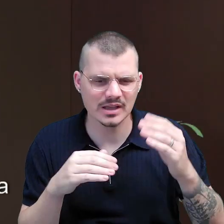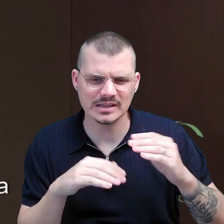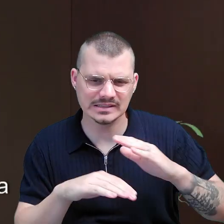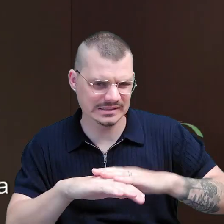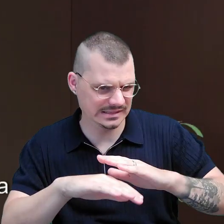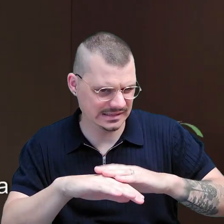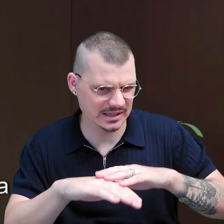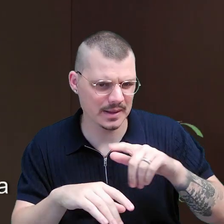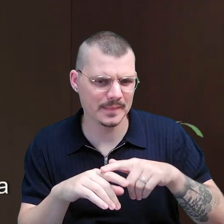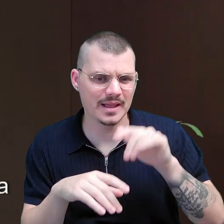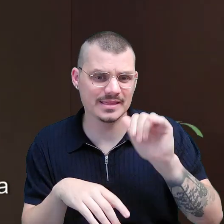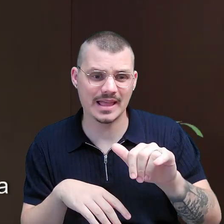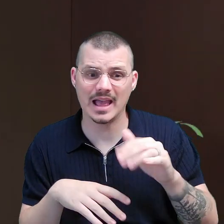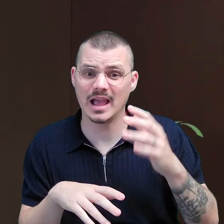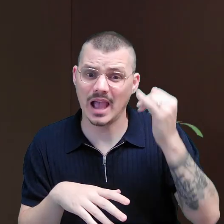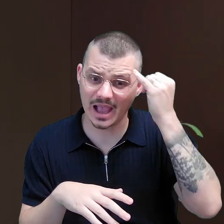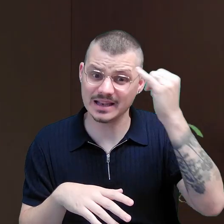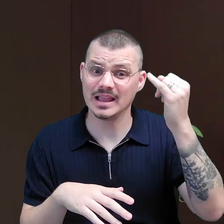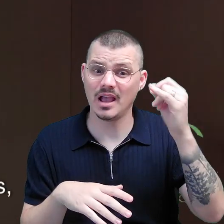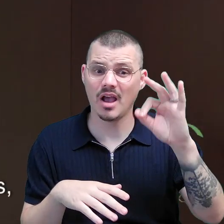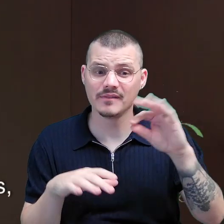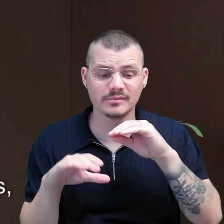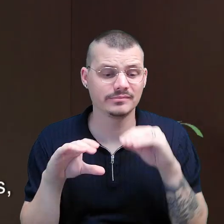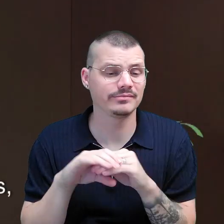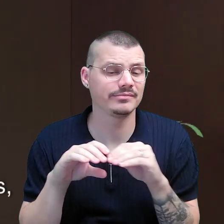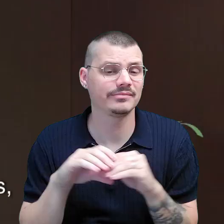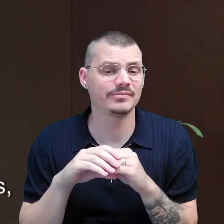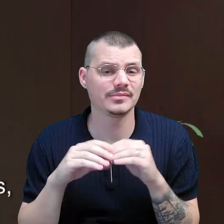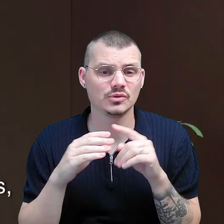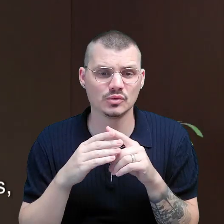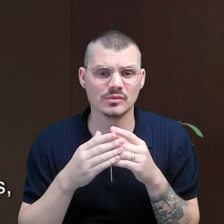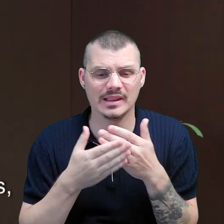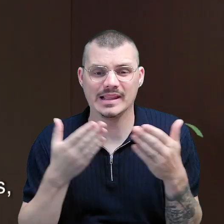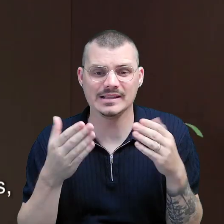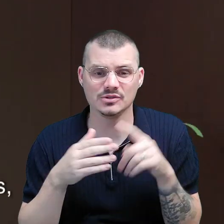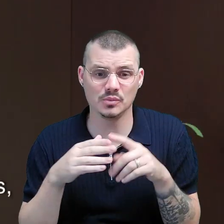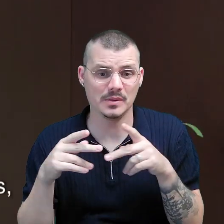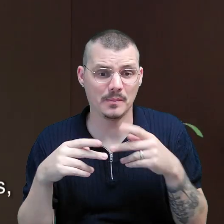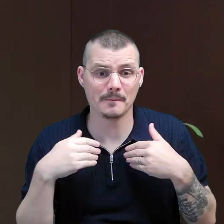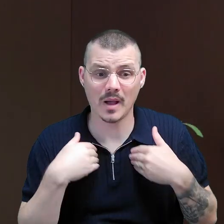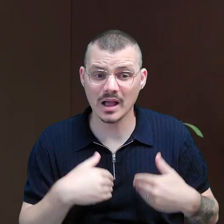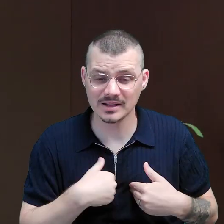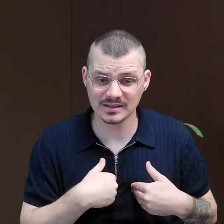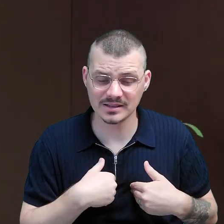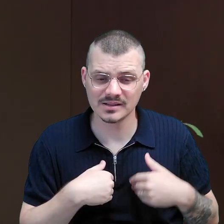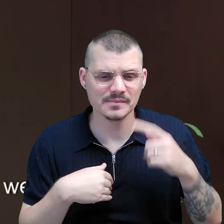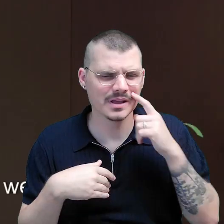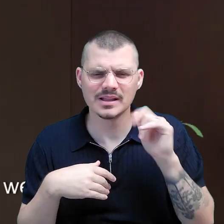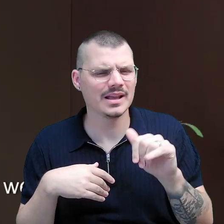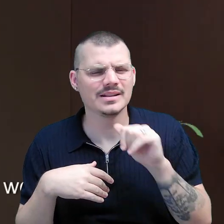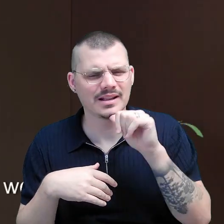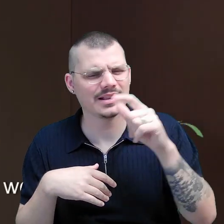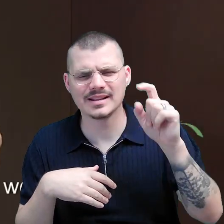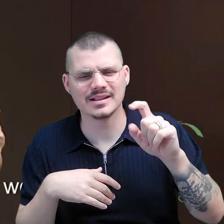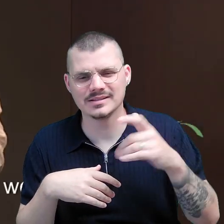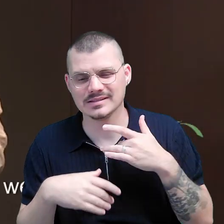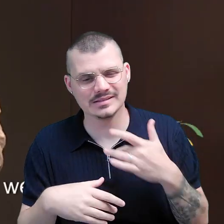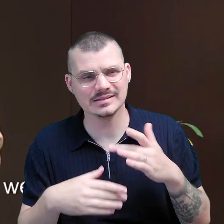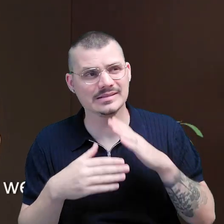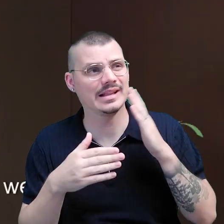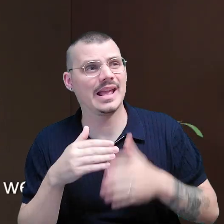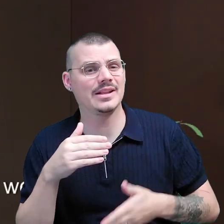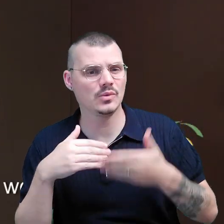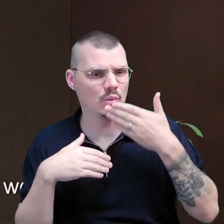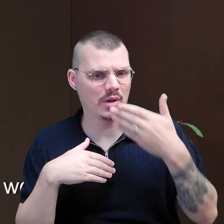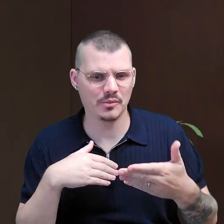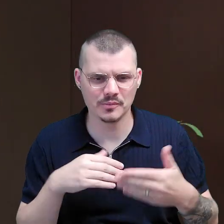and cautious about this idea of sneaking things into people's bodies, because it does not